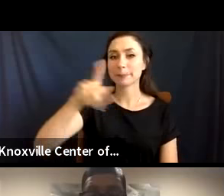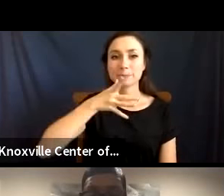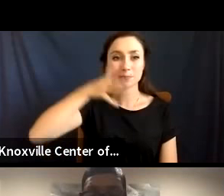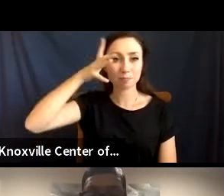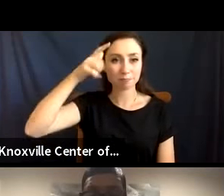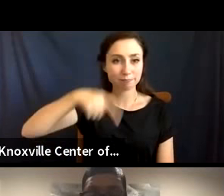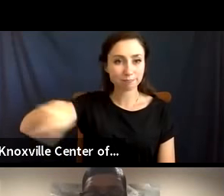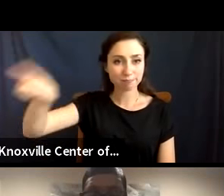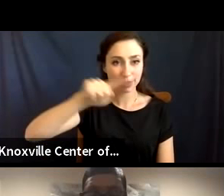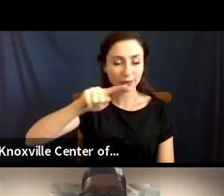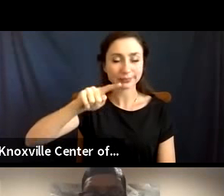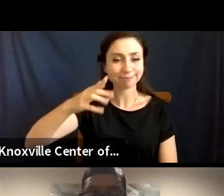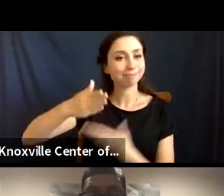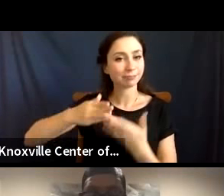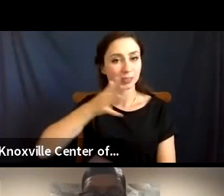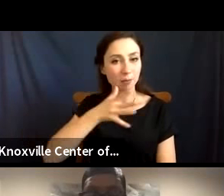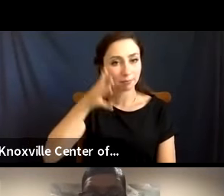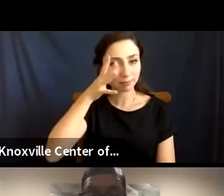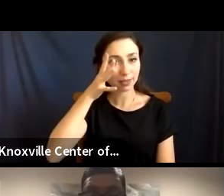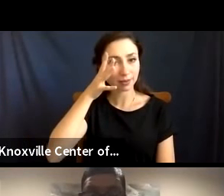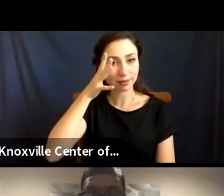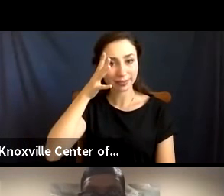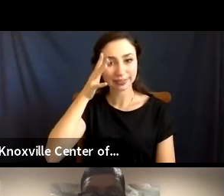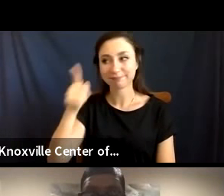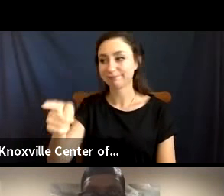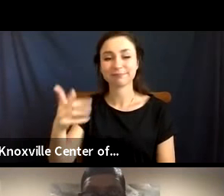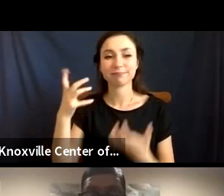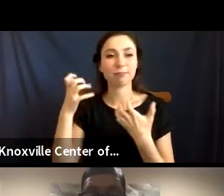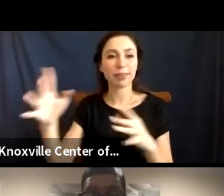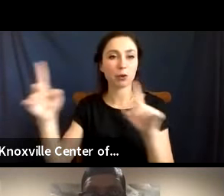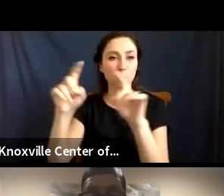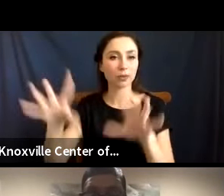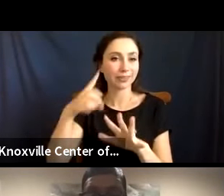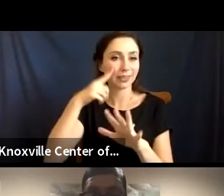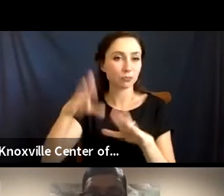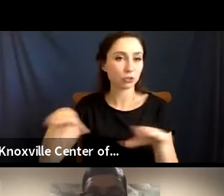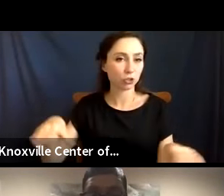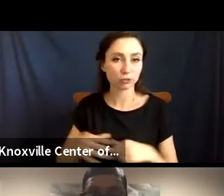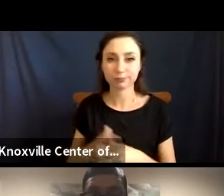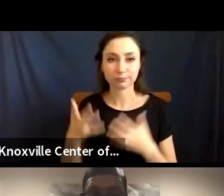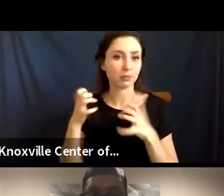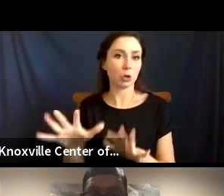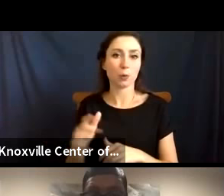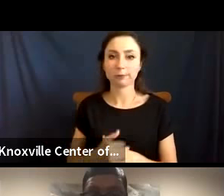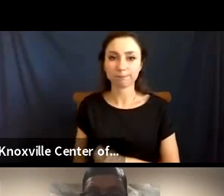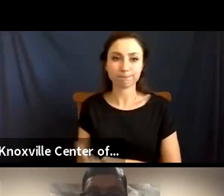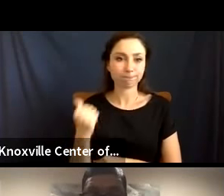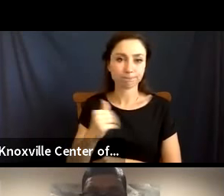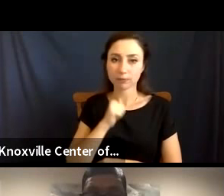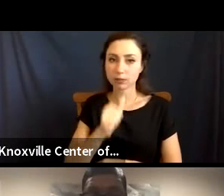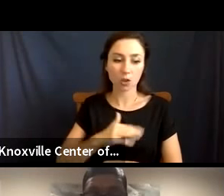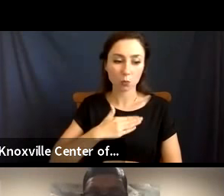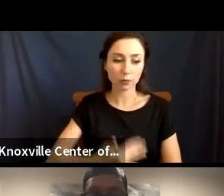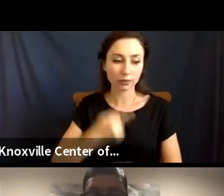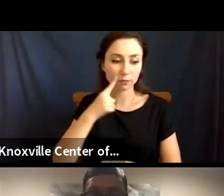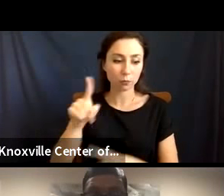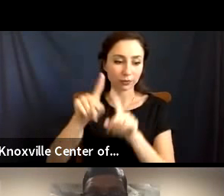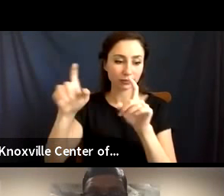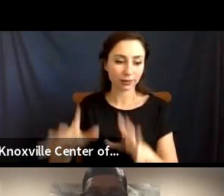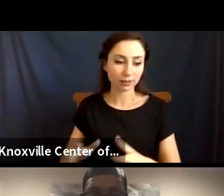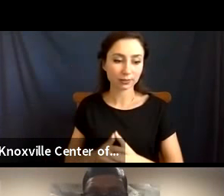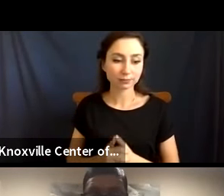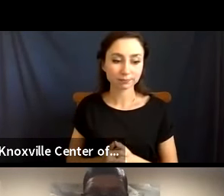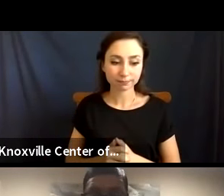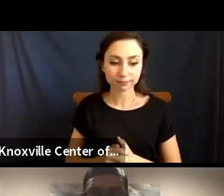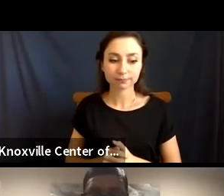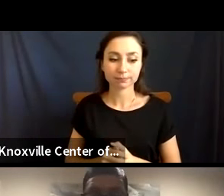that people are intentionally not getting their children tested and not willing to do that. So, And hearing the same thing from